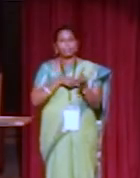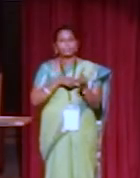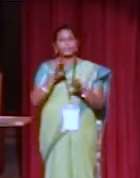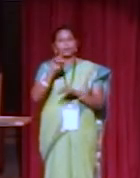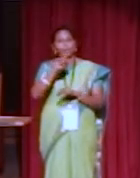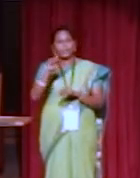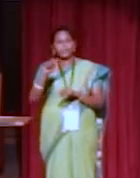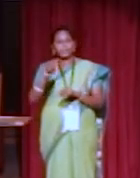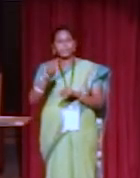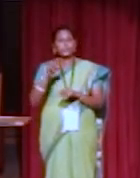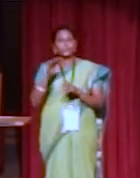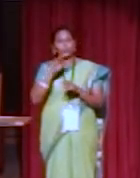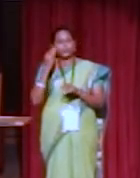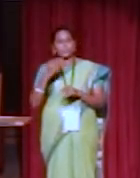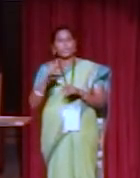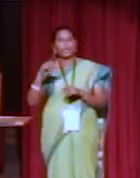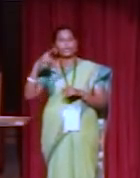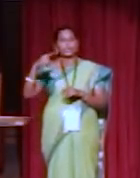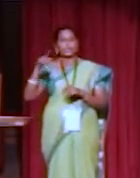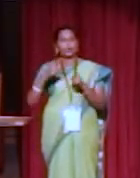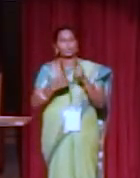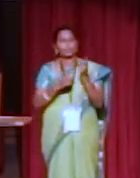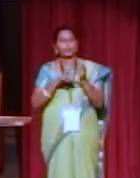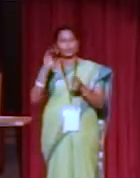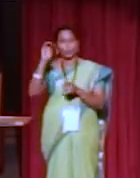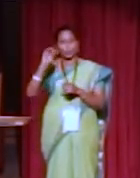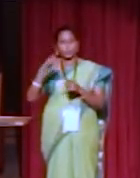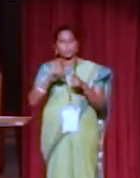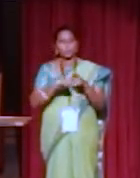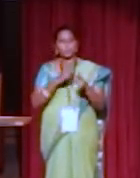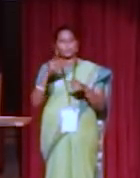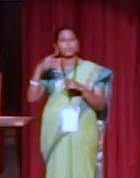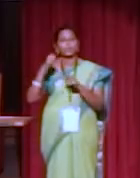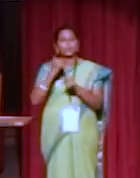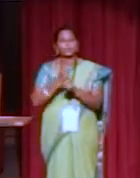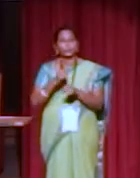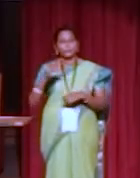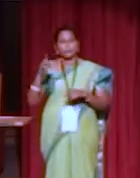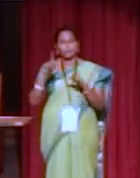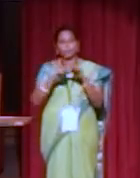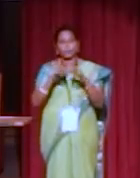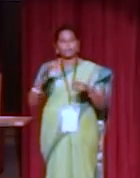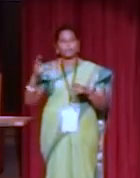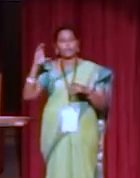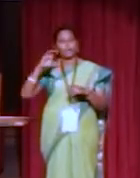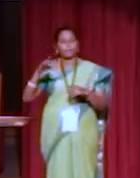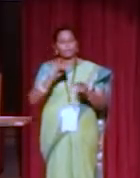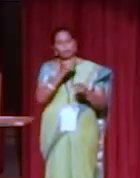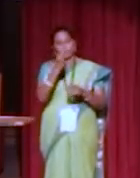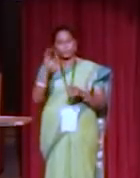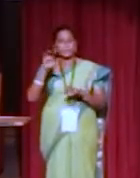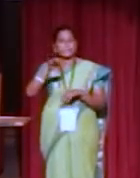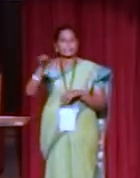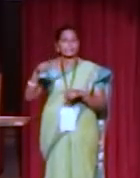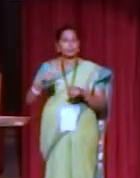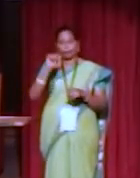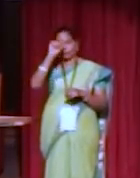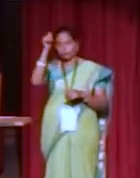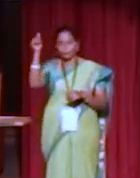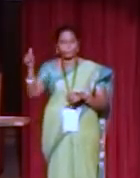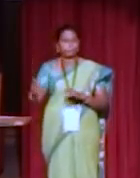100 schools across 12 states: Karnataka, Tamil Nadu, Odisha, Jharkhand, Gujarat, Delhi, Tripura, Kerala, Uttarakhand. And